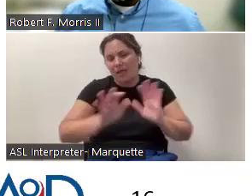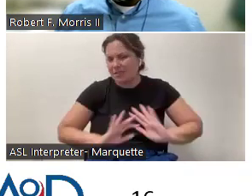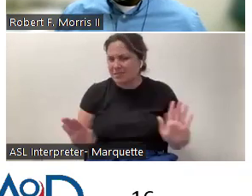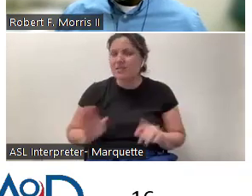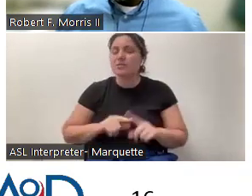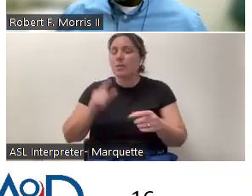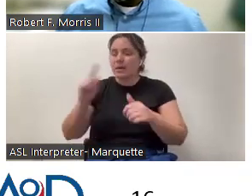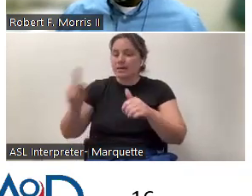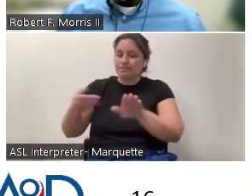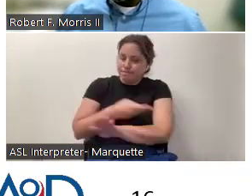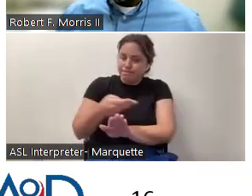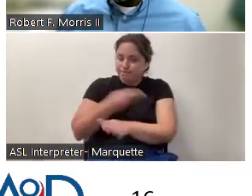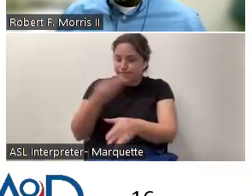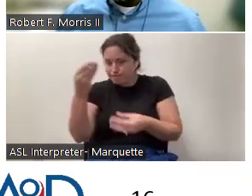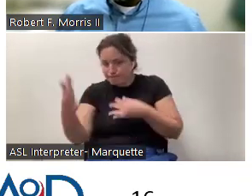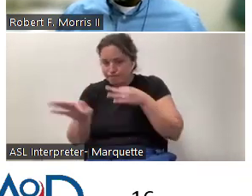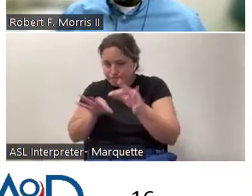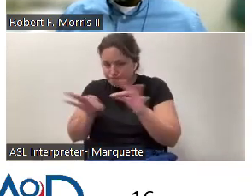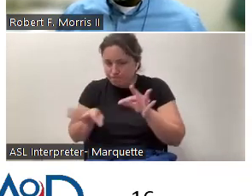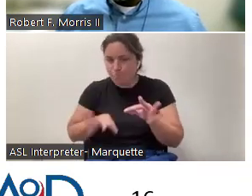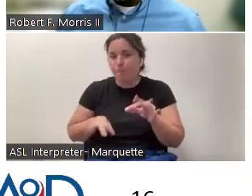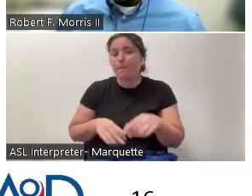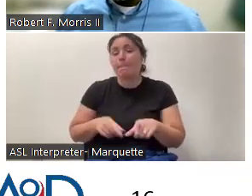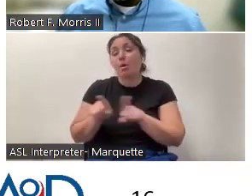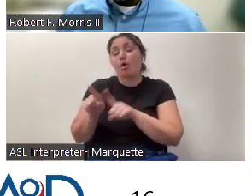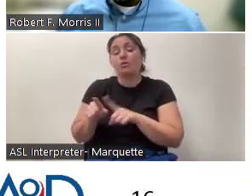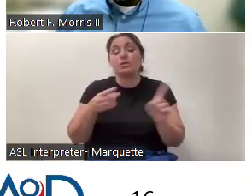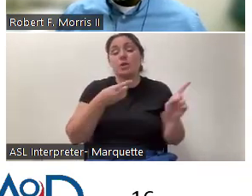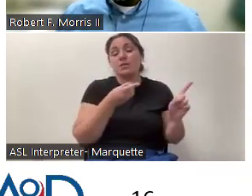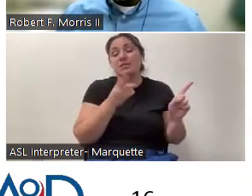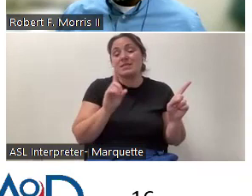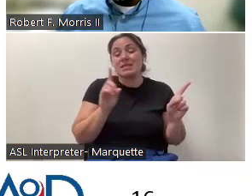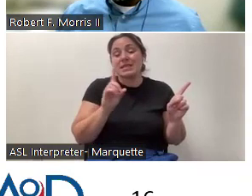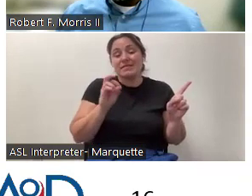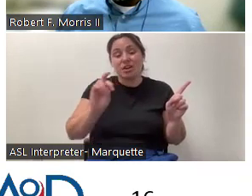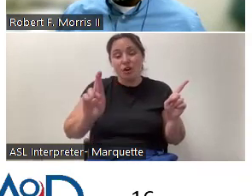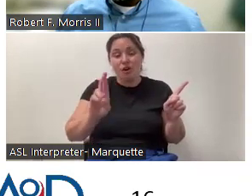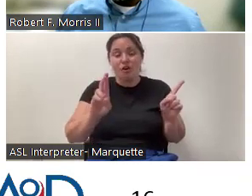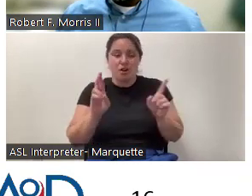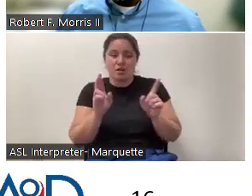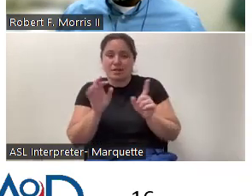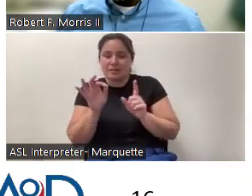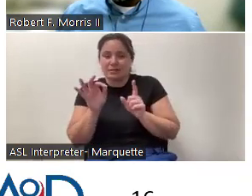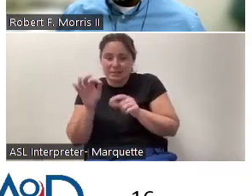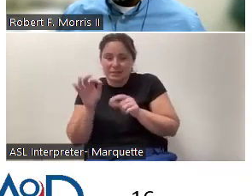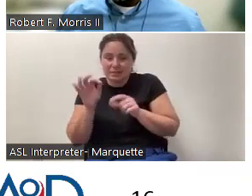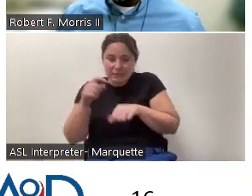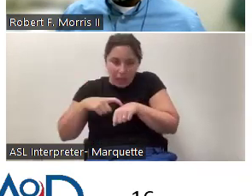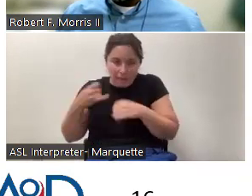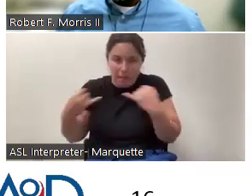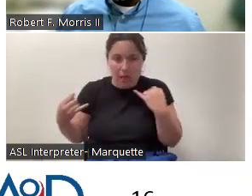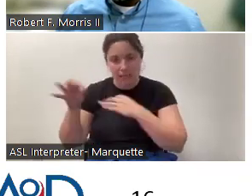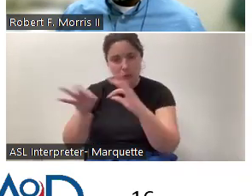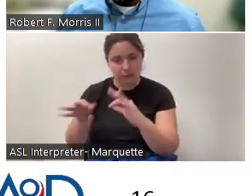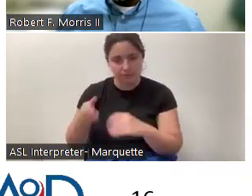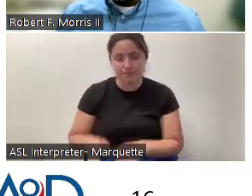aware of, as well as the anticipated timeline with DVR. And then on the flip side, I think that DVR will send people a